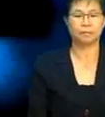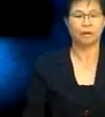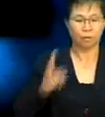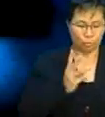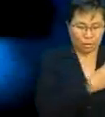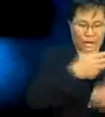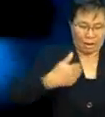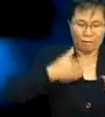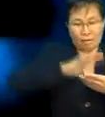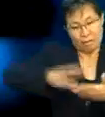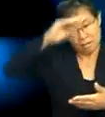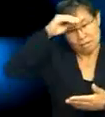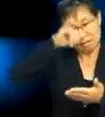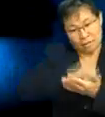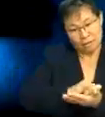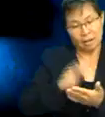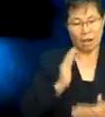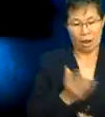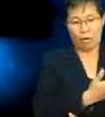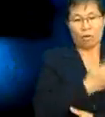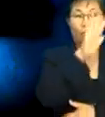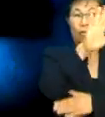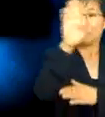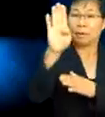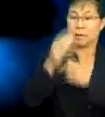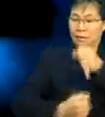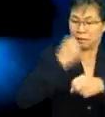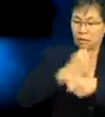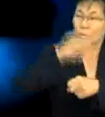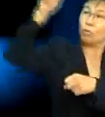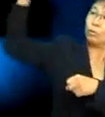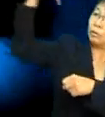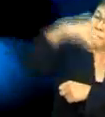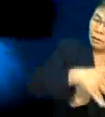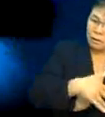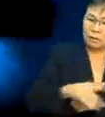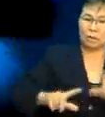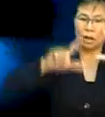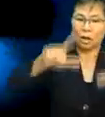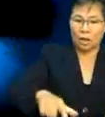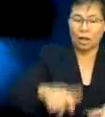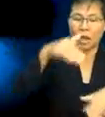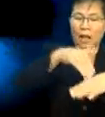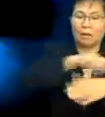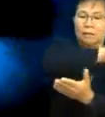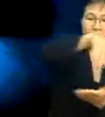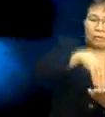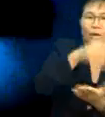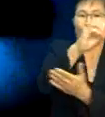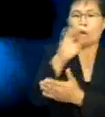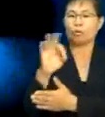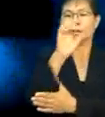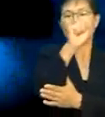We have learned that our 5 billion year old sun is located at the center of